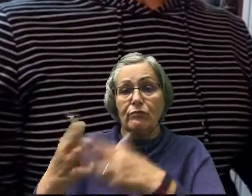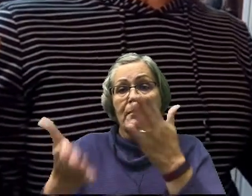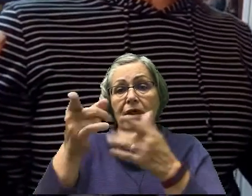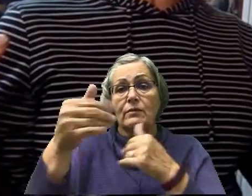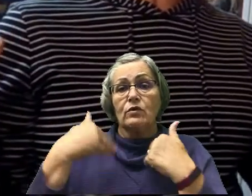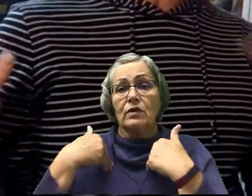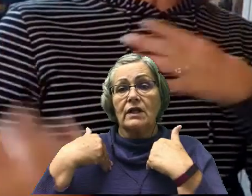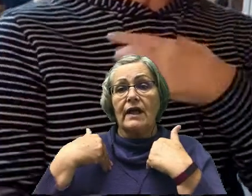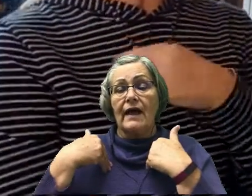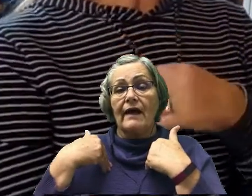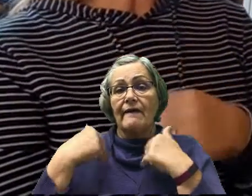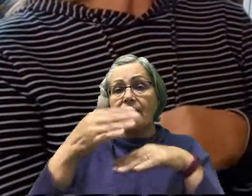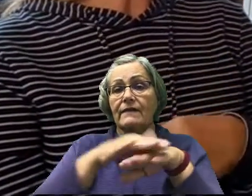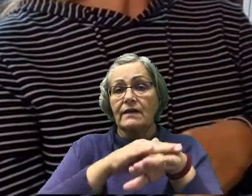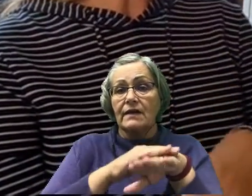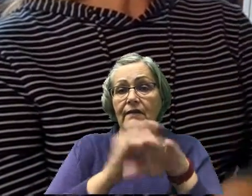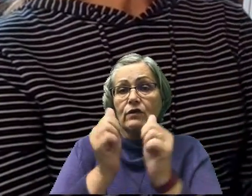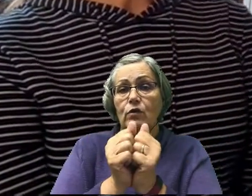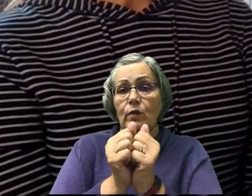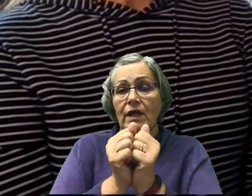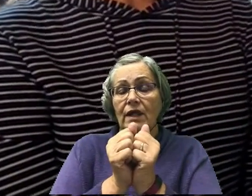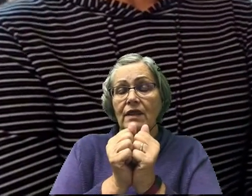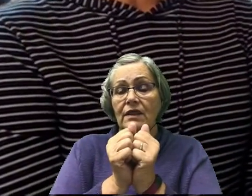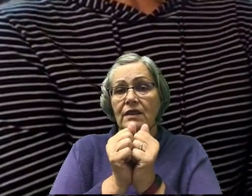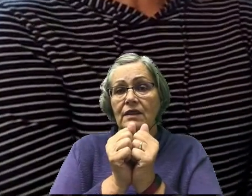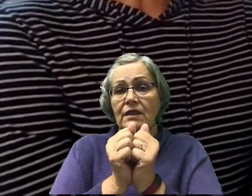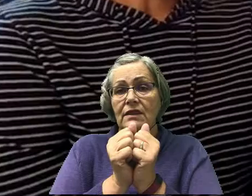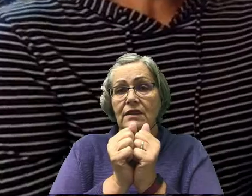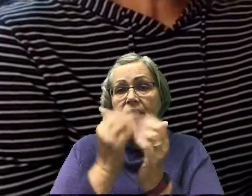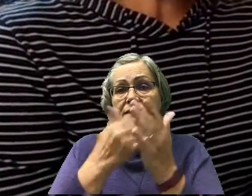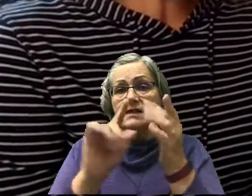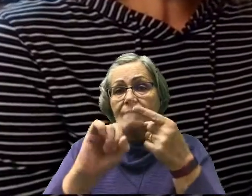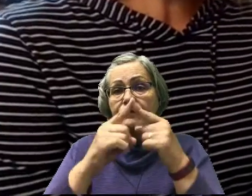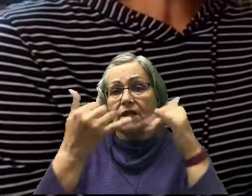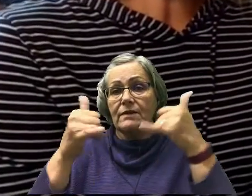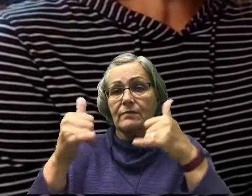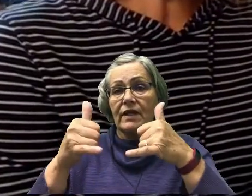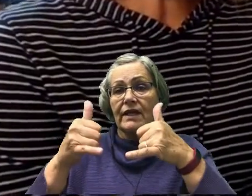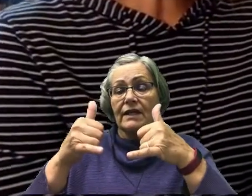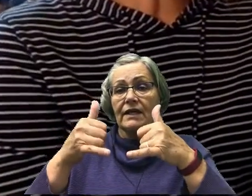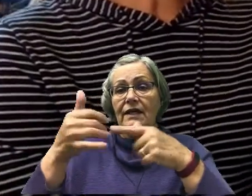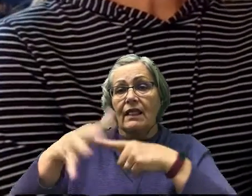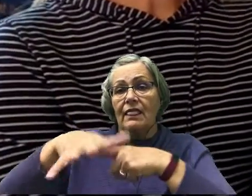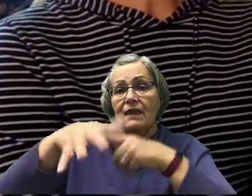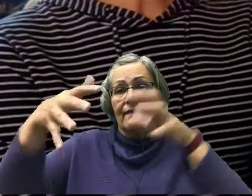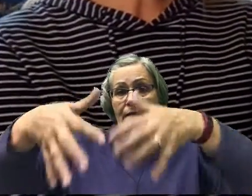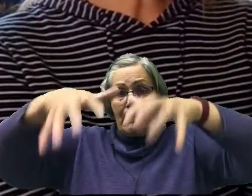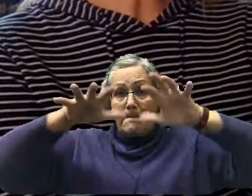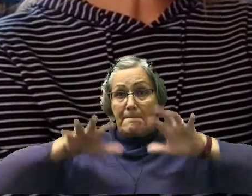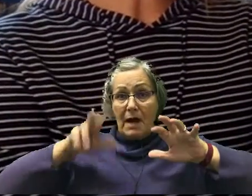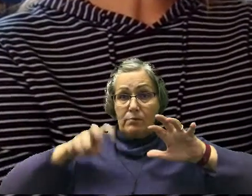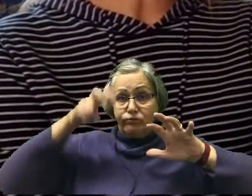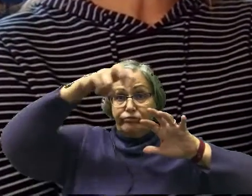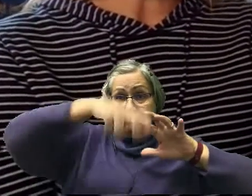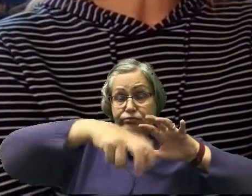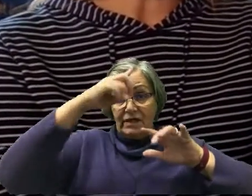Maybe your fall cover will have some friends playing in a pile of leaves. You